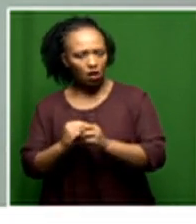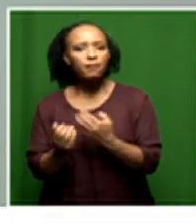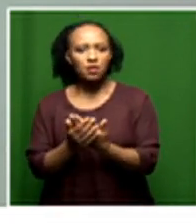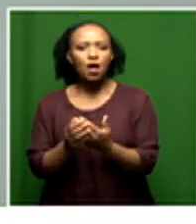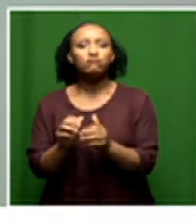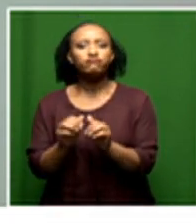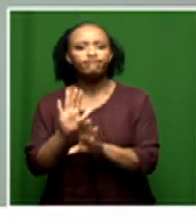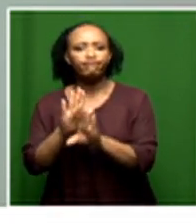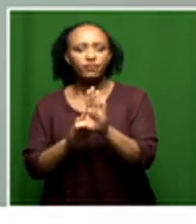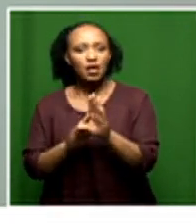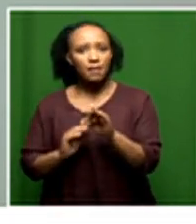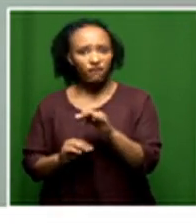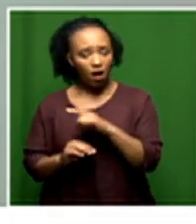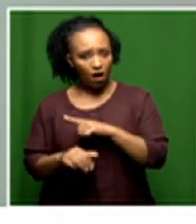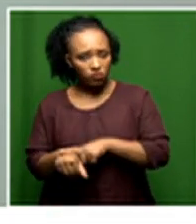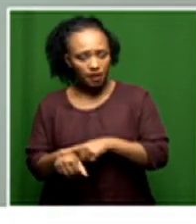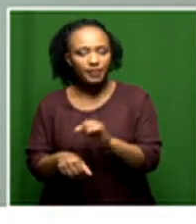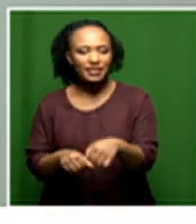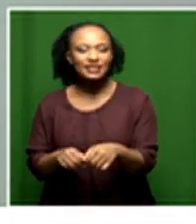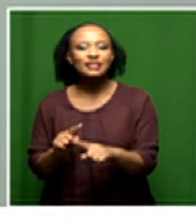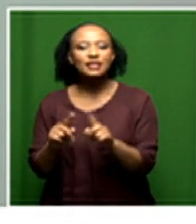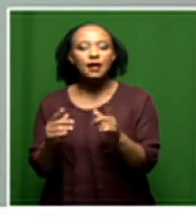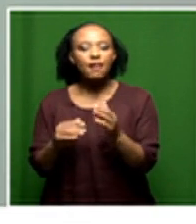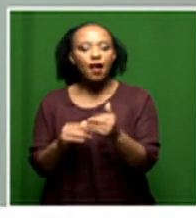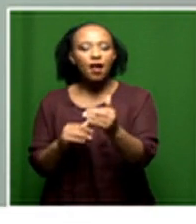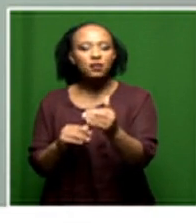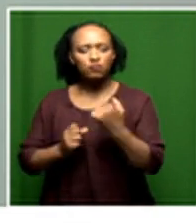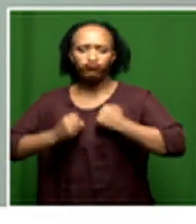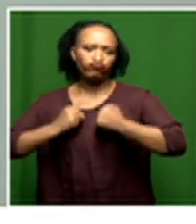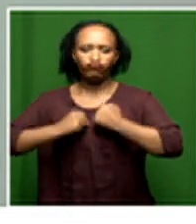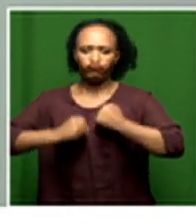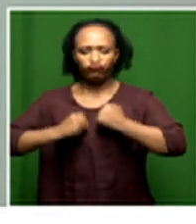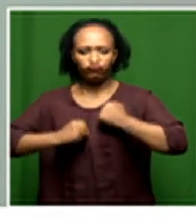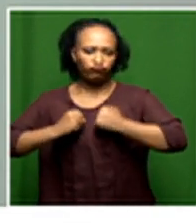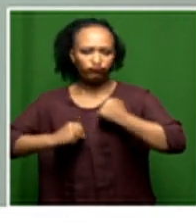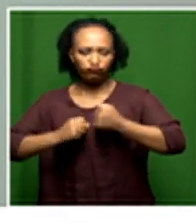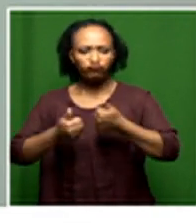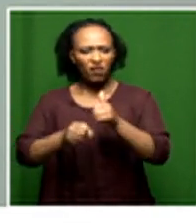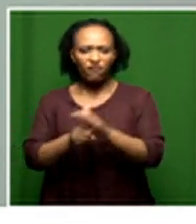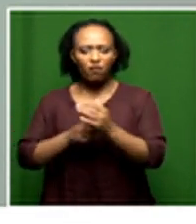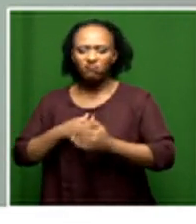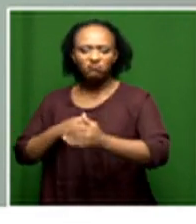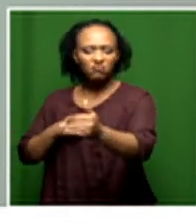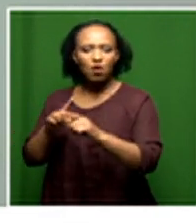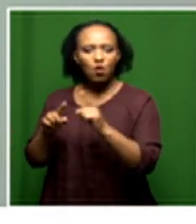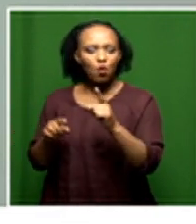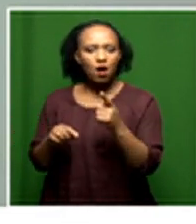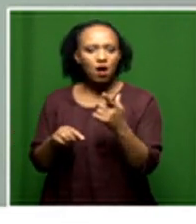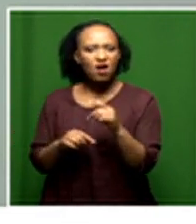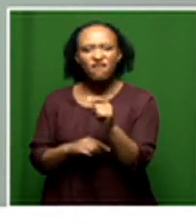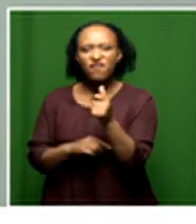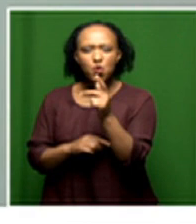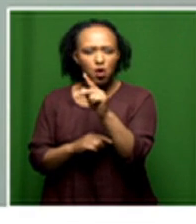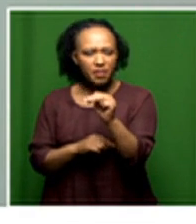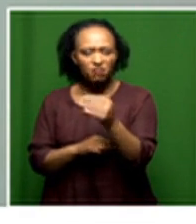better. It did take a while, but eventually I was able to run my entire walking route, which probably was just short of 3 kilometers